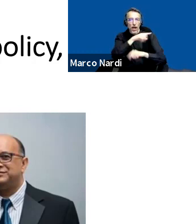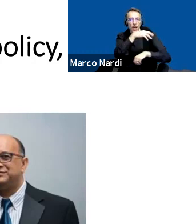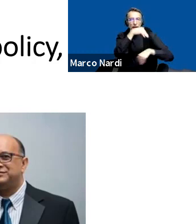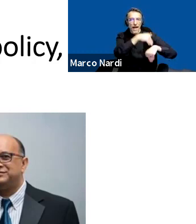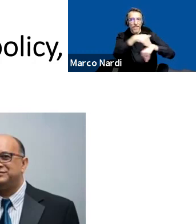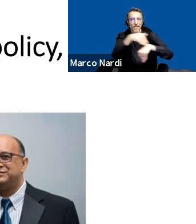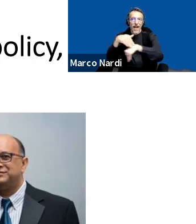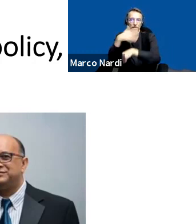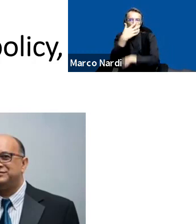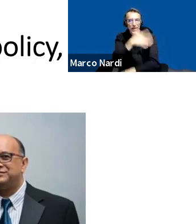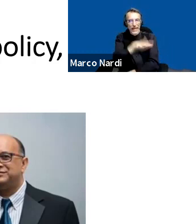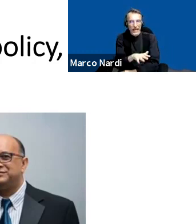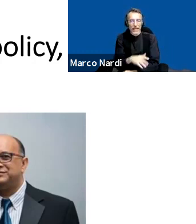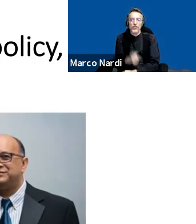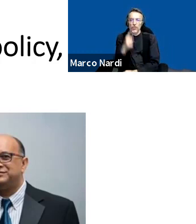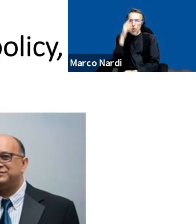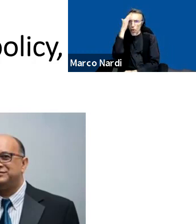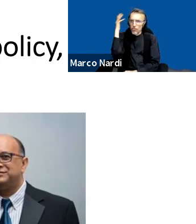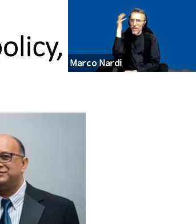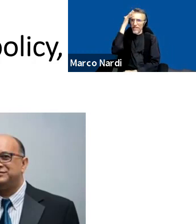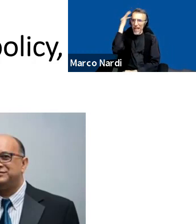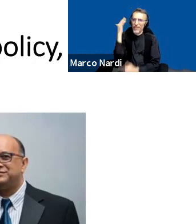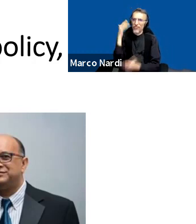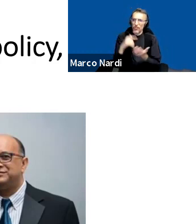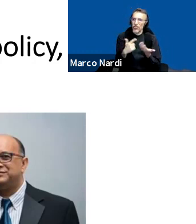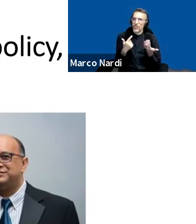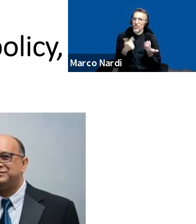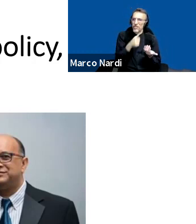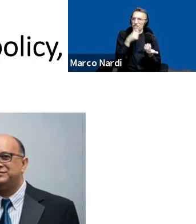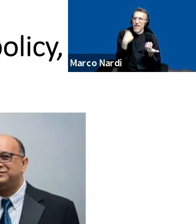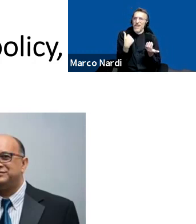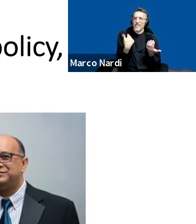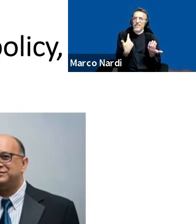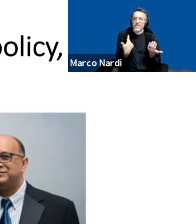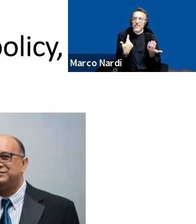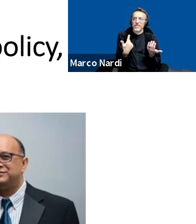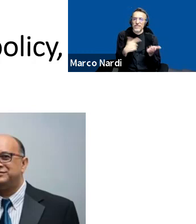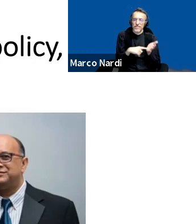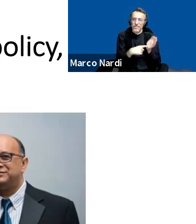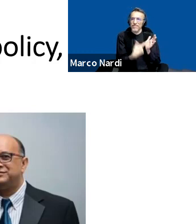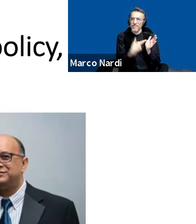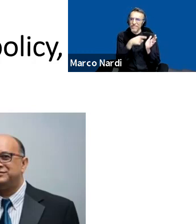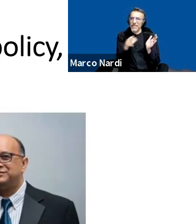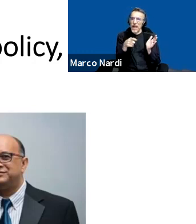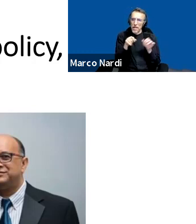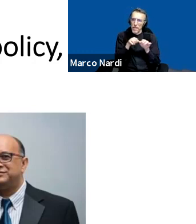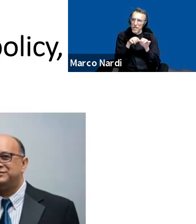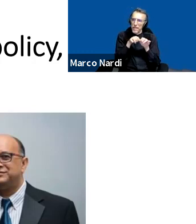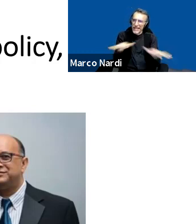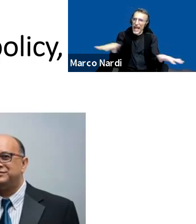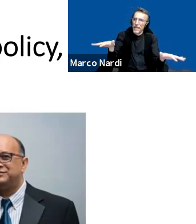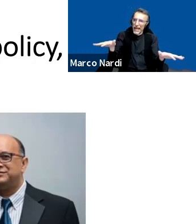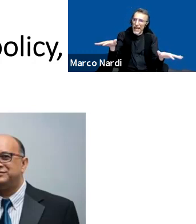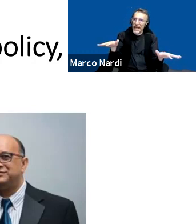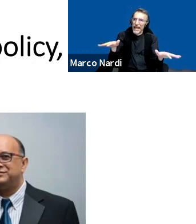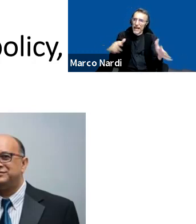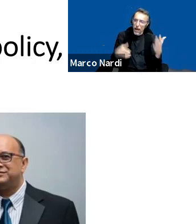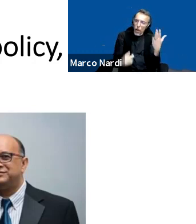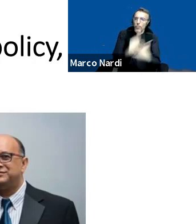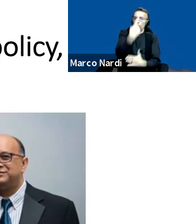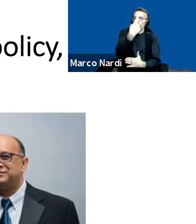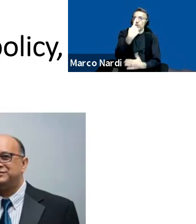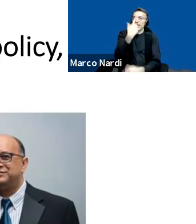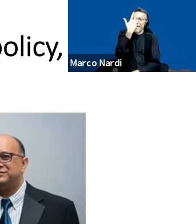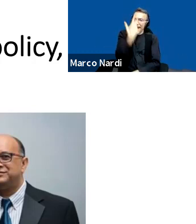final kind of reflection, I think of the, clearly these kind of pandemics create a moment of opportunity